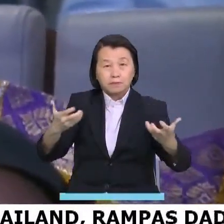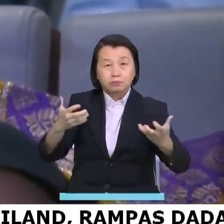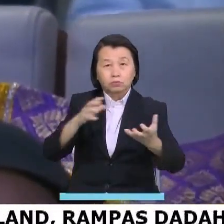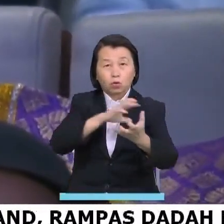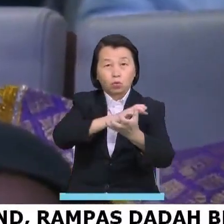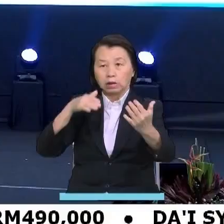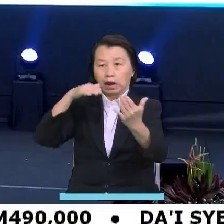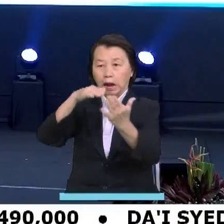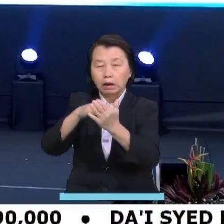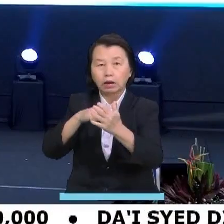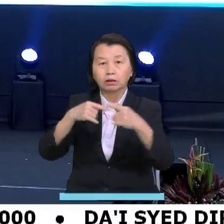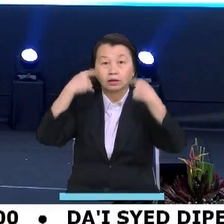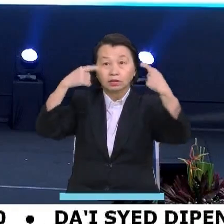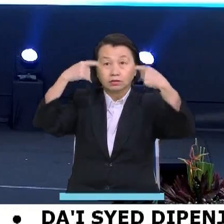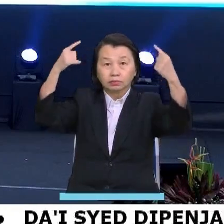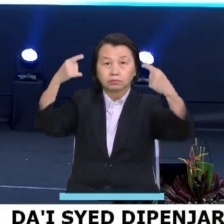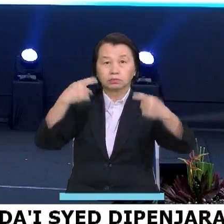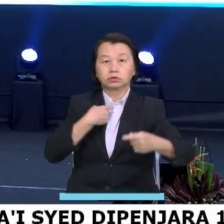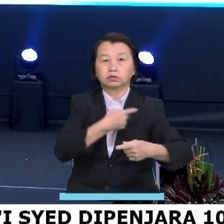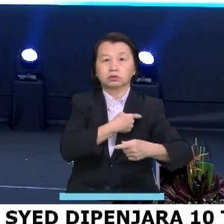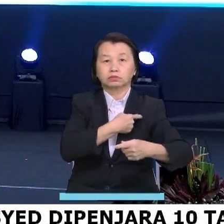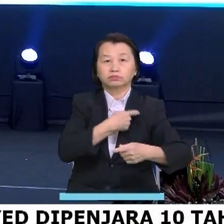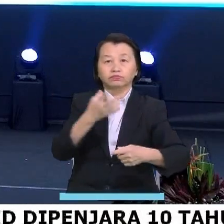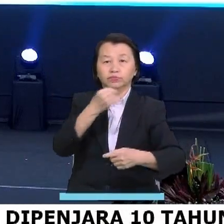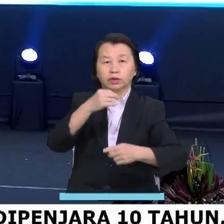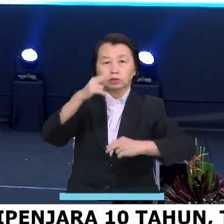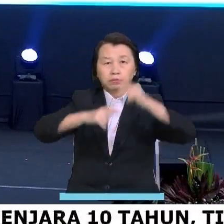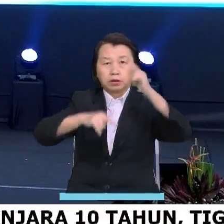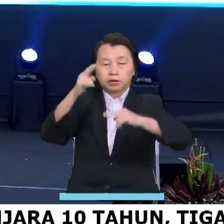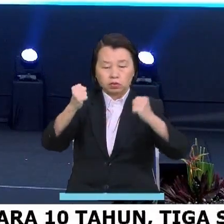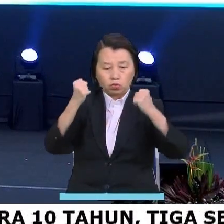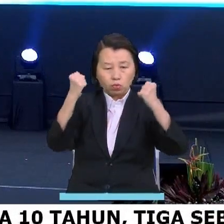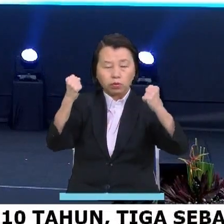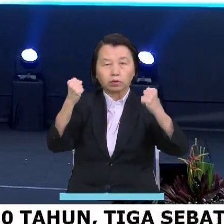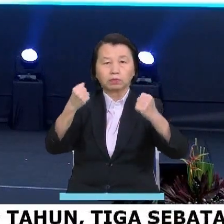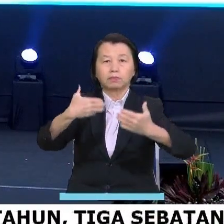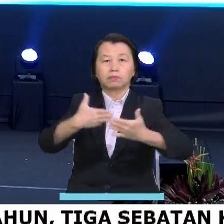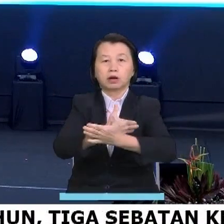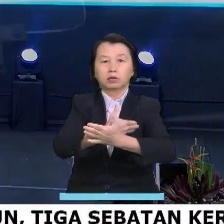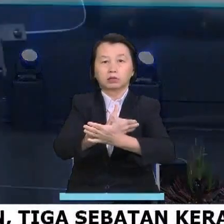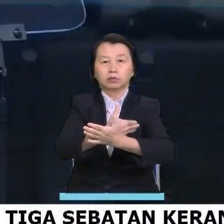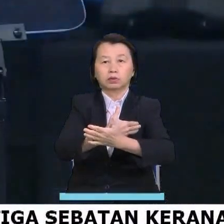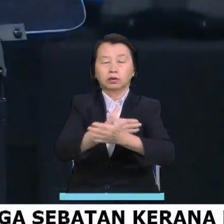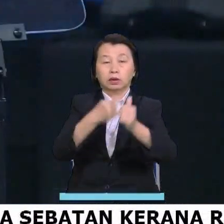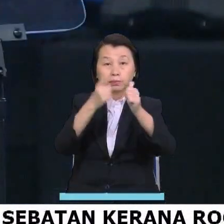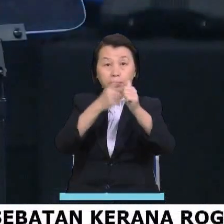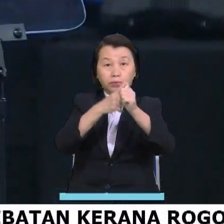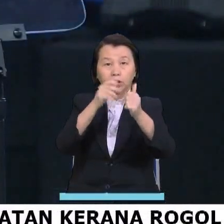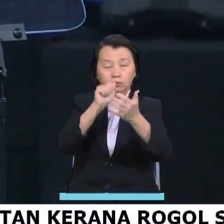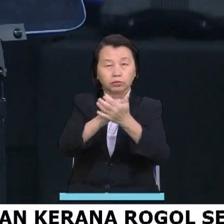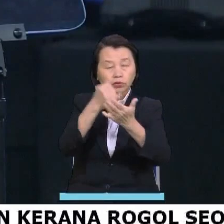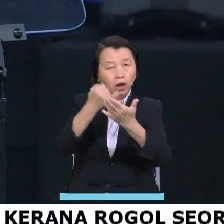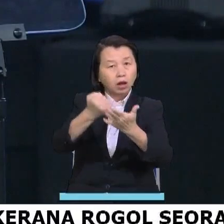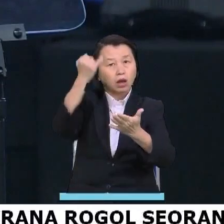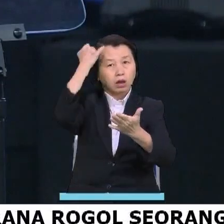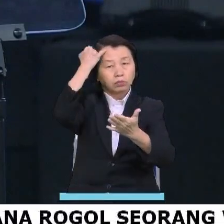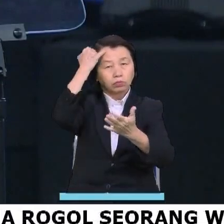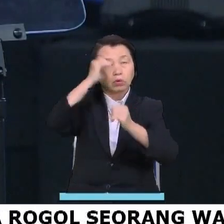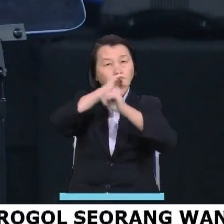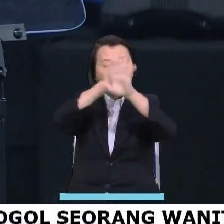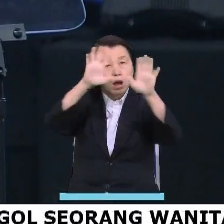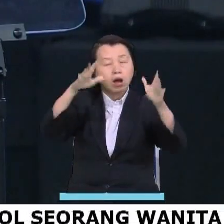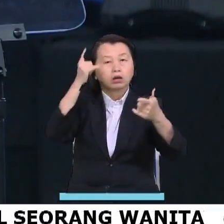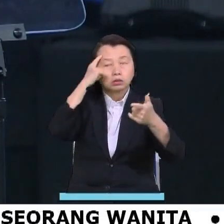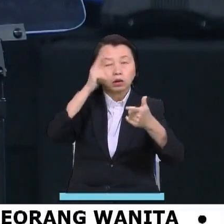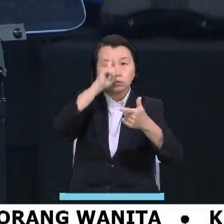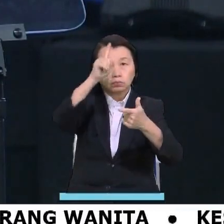community. The Prime Minister delivered the message during the National Day 2024 address on Friday. The event was attended by over 7,000